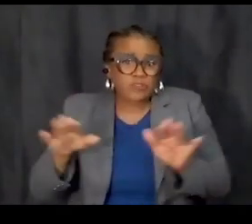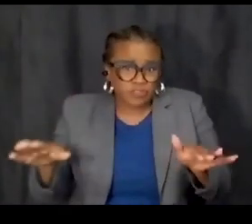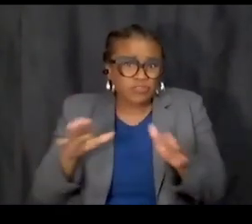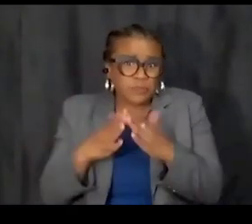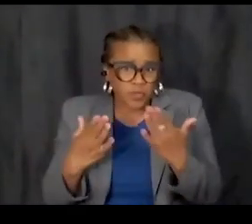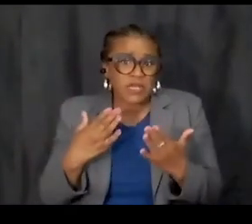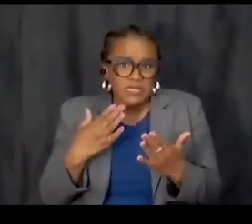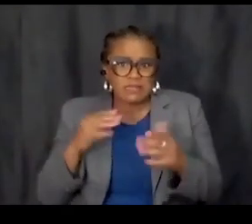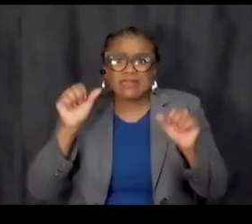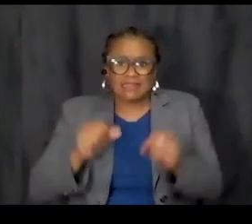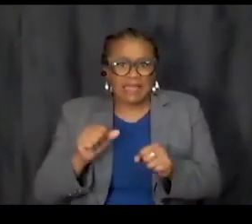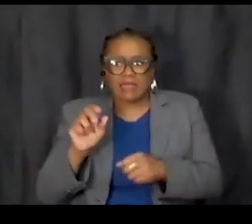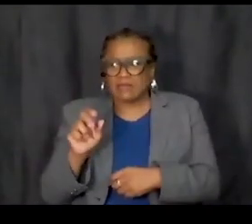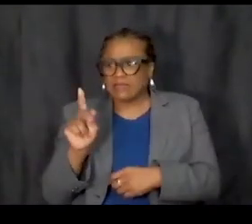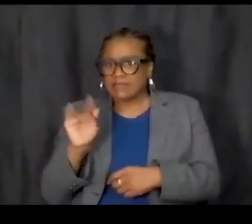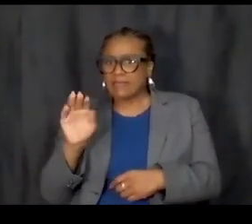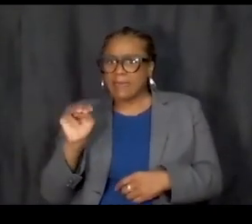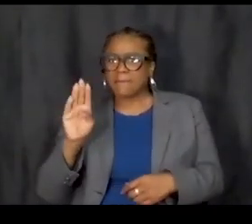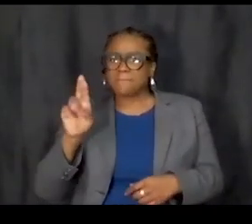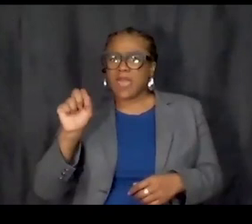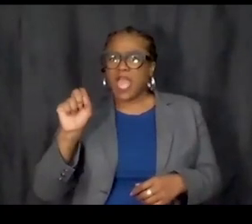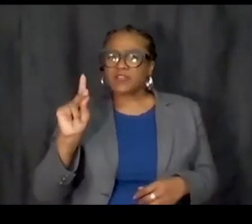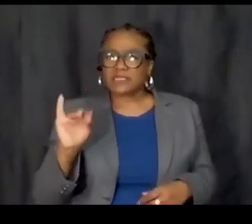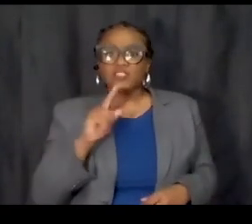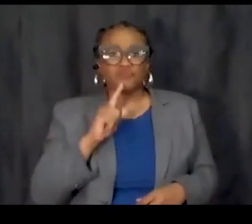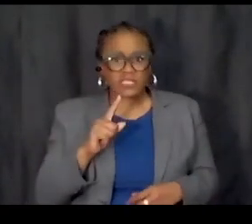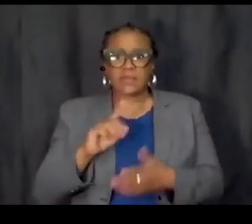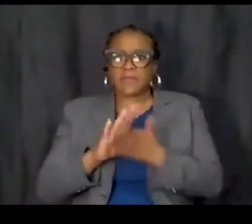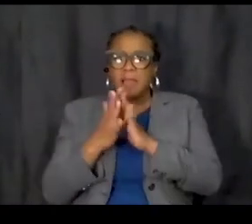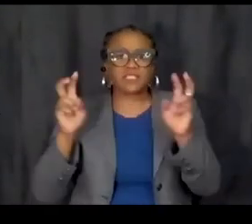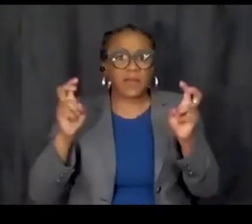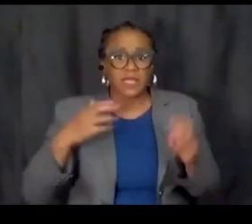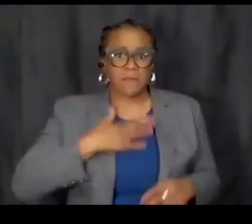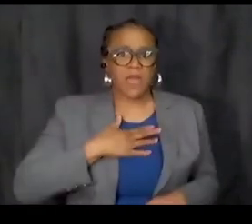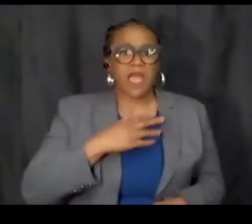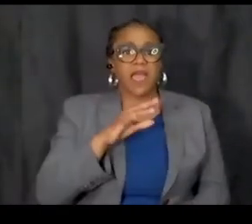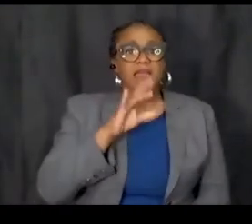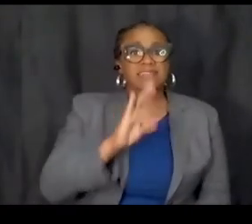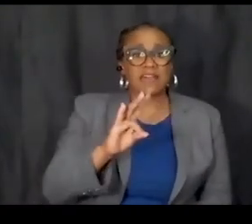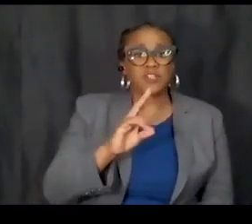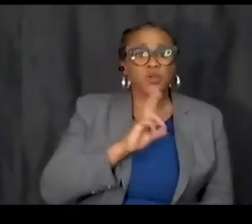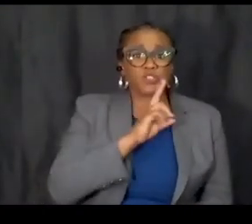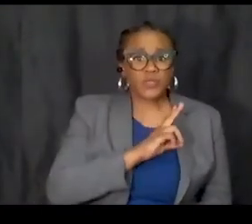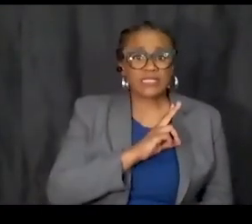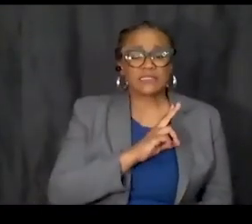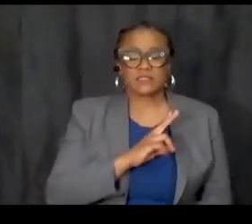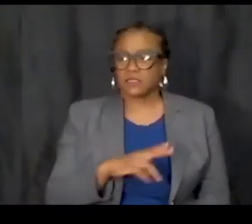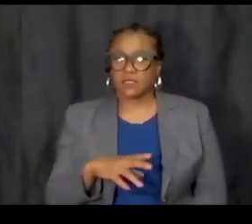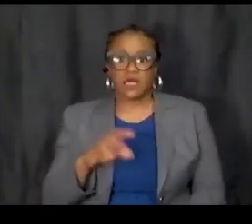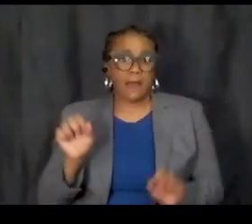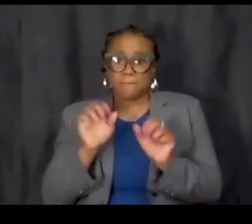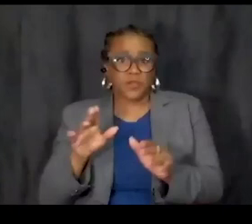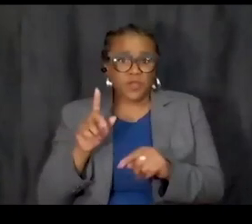Kimberski has really become a topic. I have seven-year-old twins. It's a miracle you can't hear them. Oh, my wife took them. They're